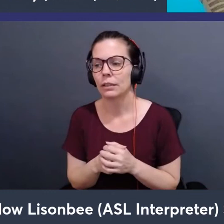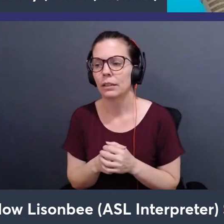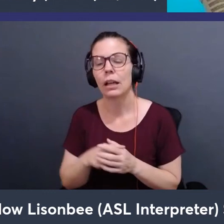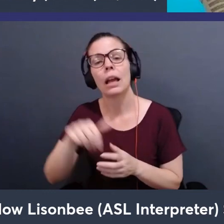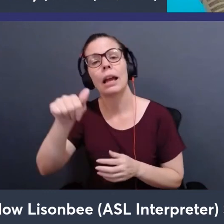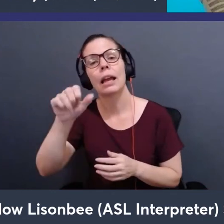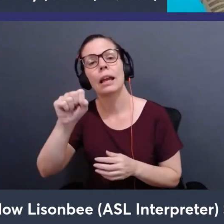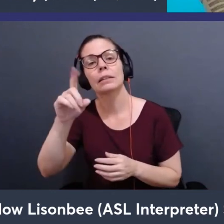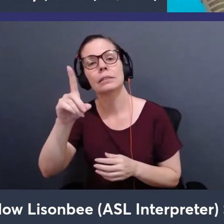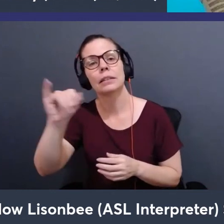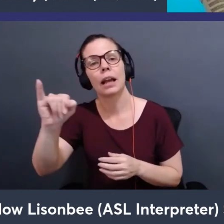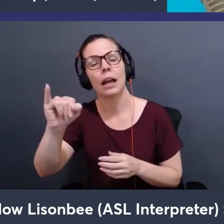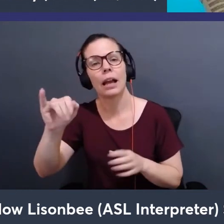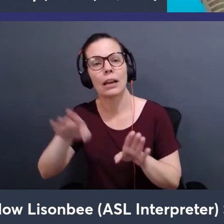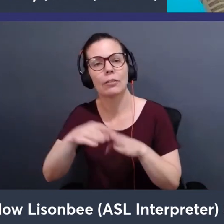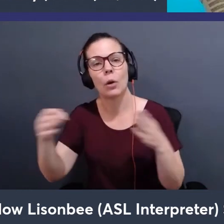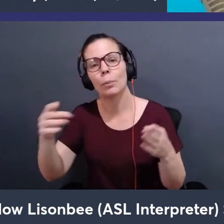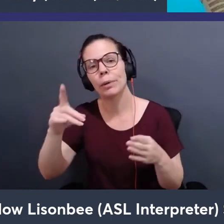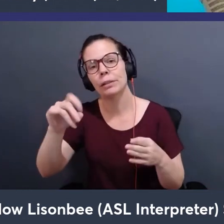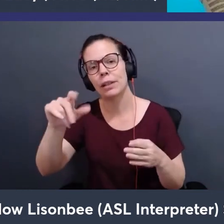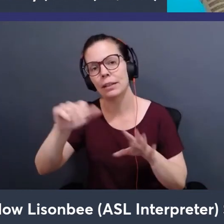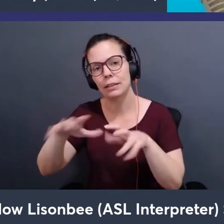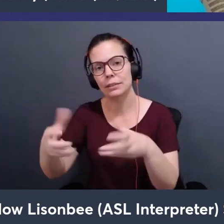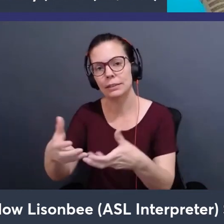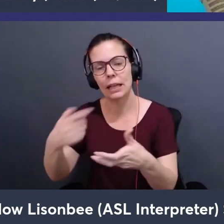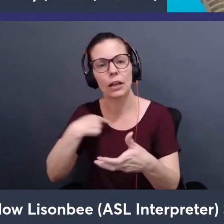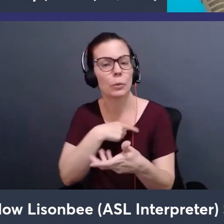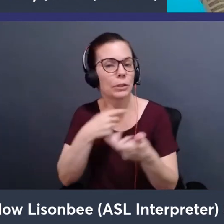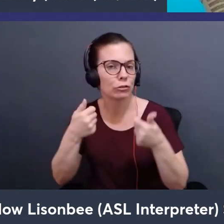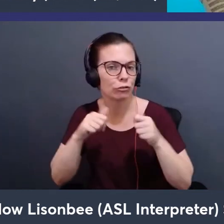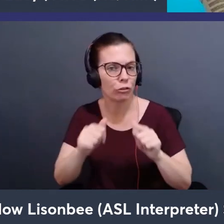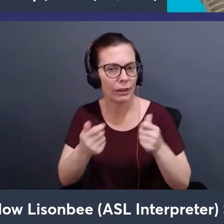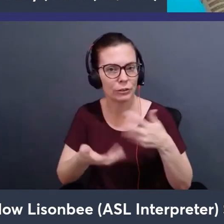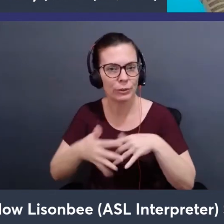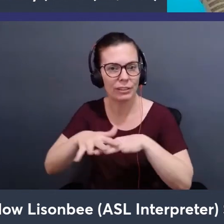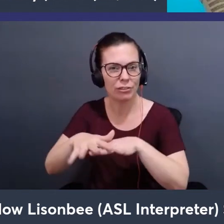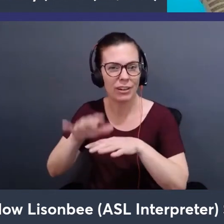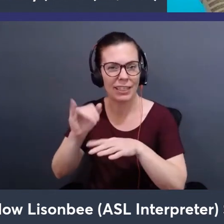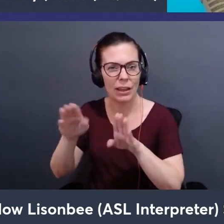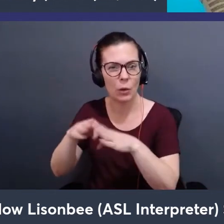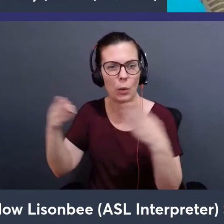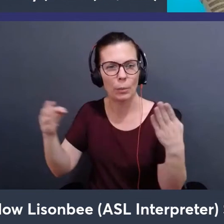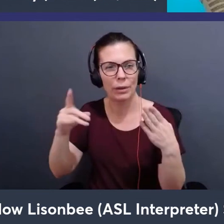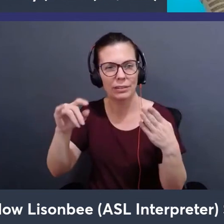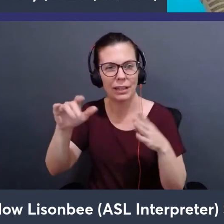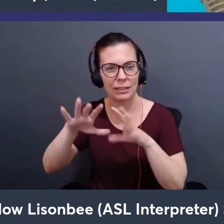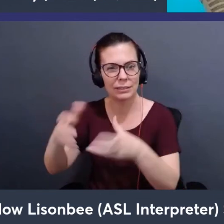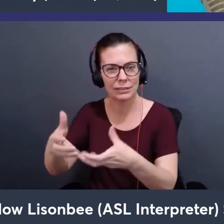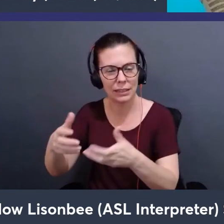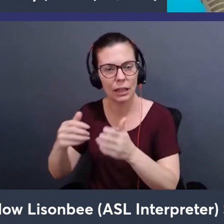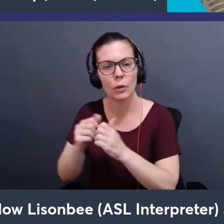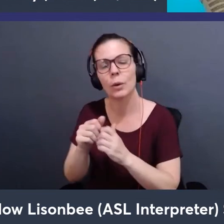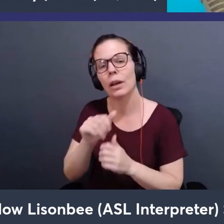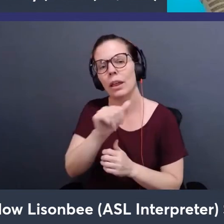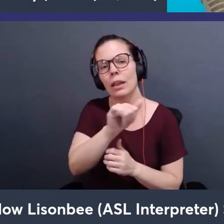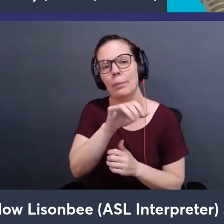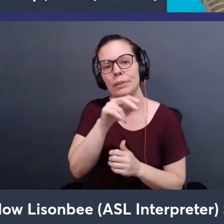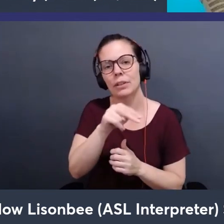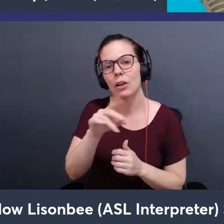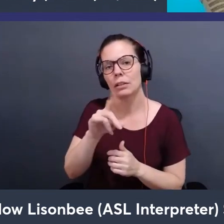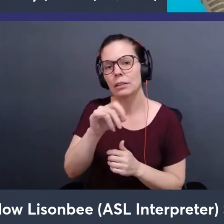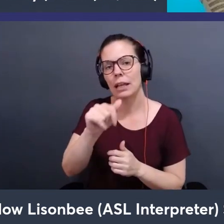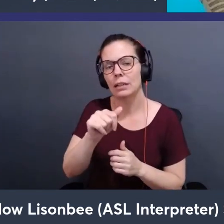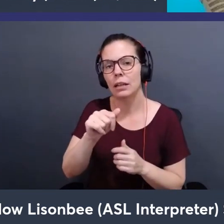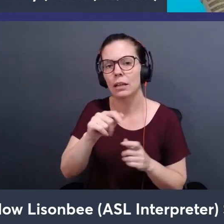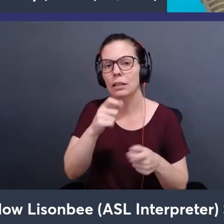ASDI has this open data set. What we are trying to do is we are integrating this open data set with Amazon Data Exchange,